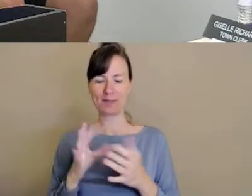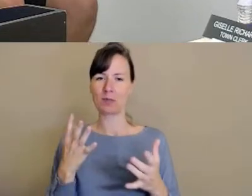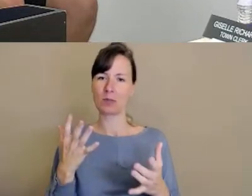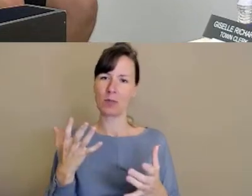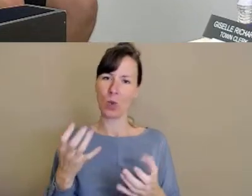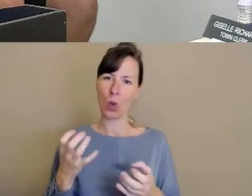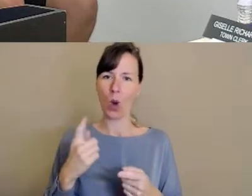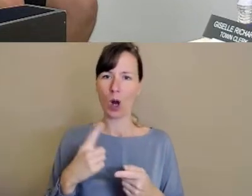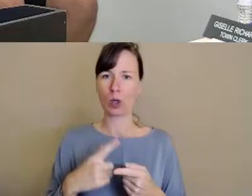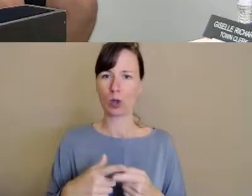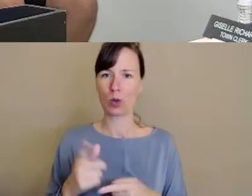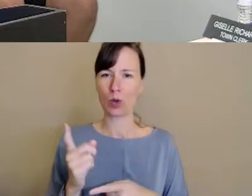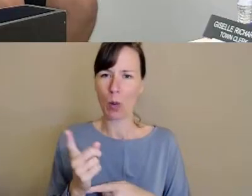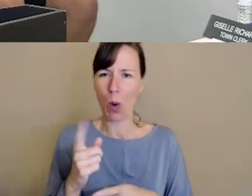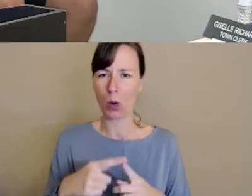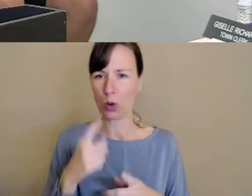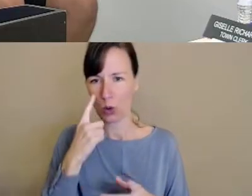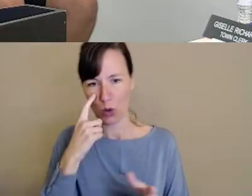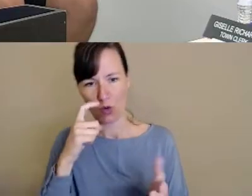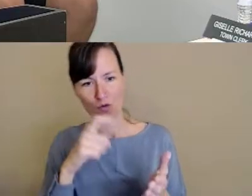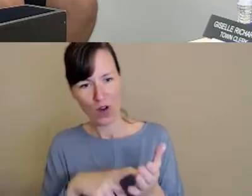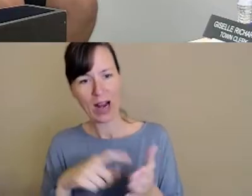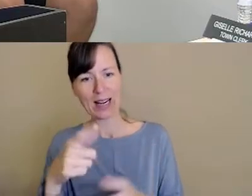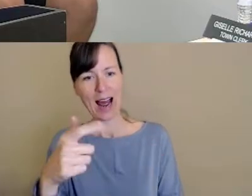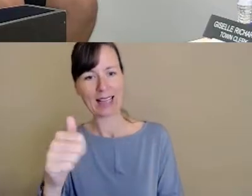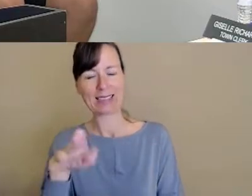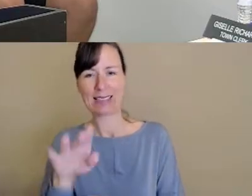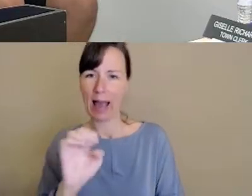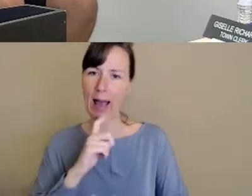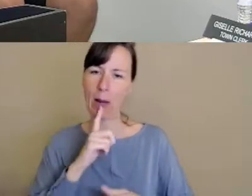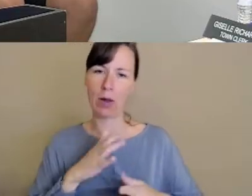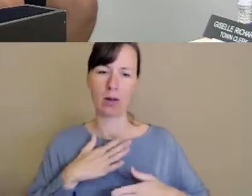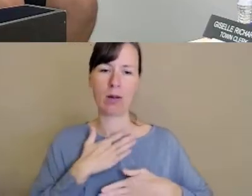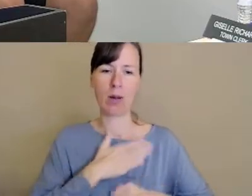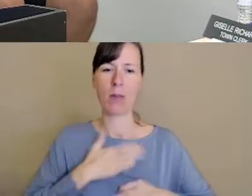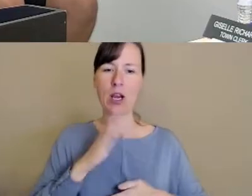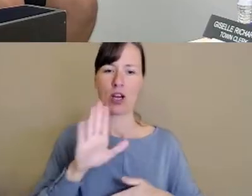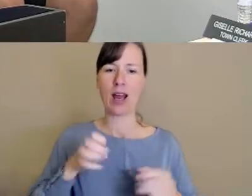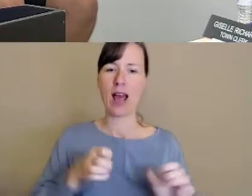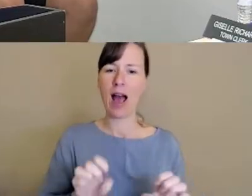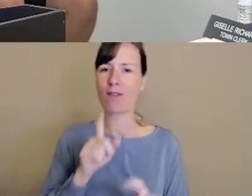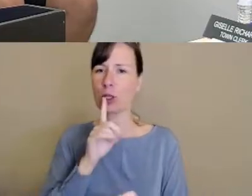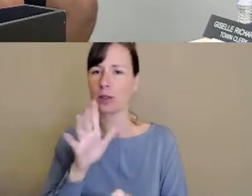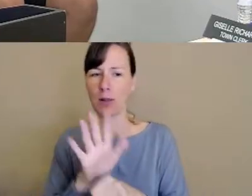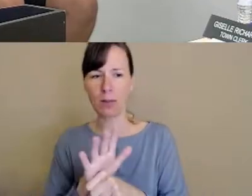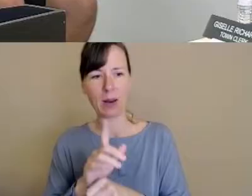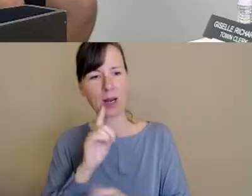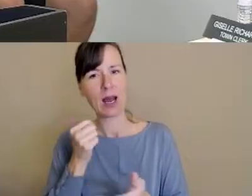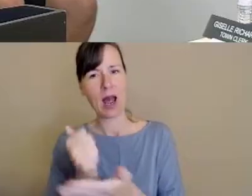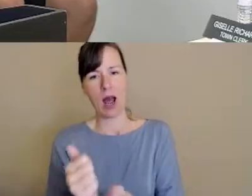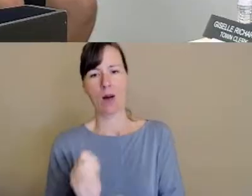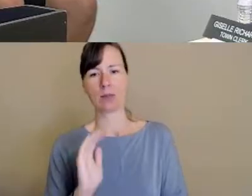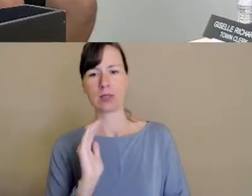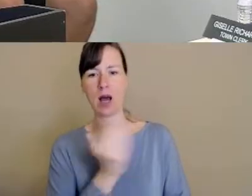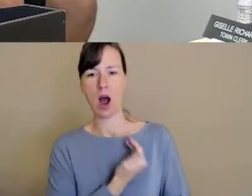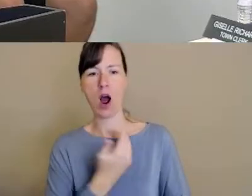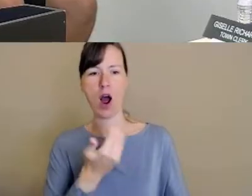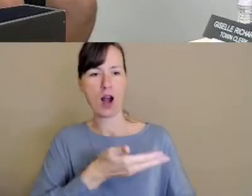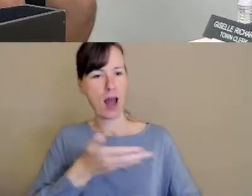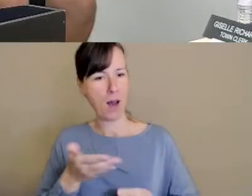that helps our neighbors and our neighborhood a better place. I also have a